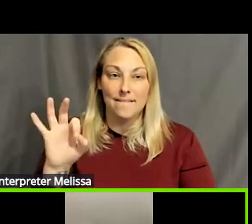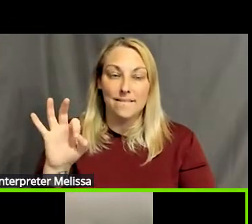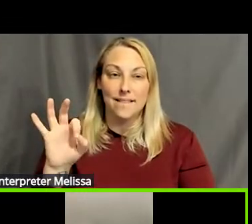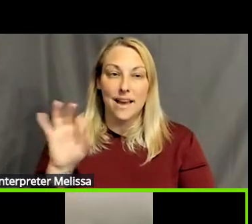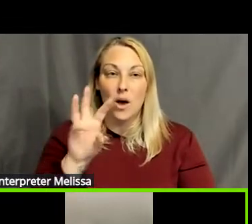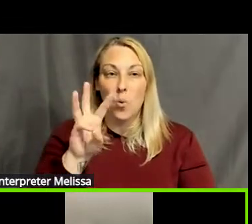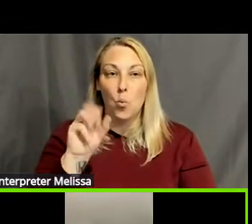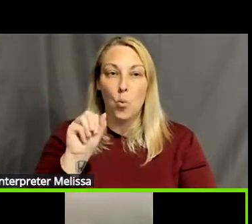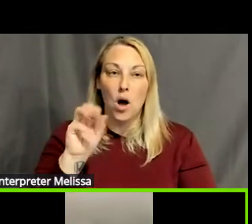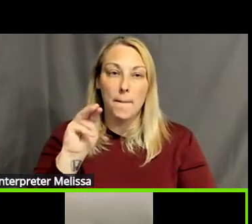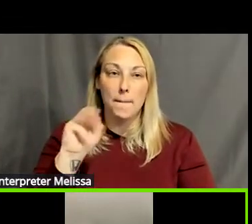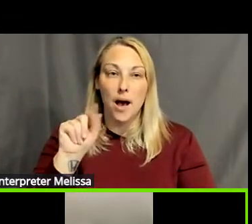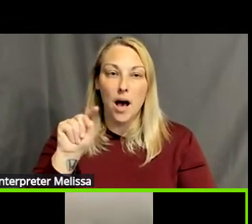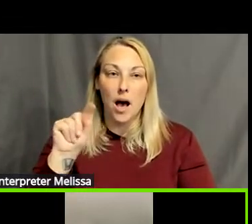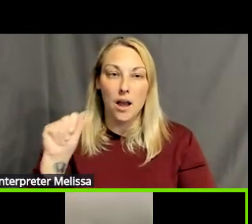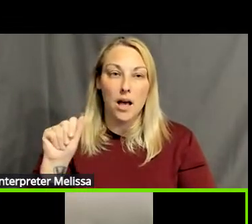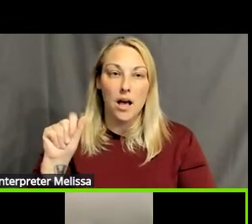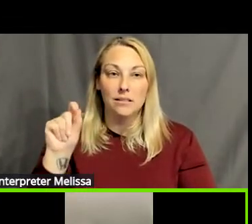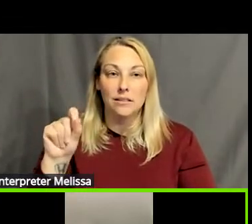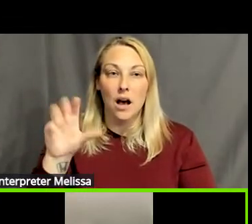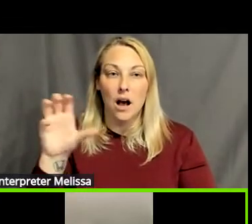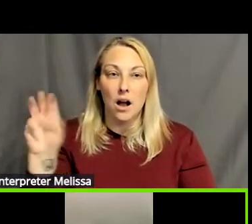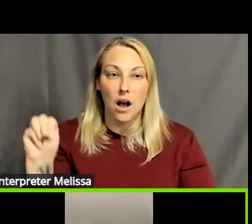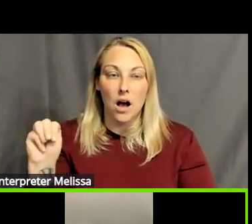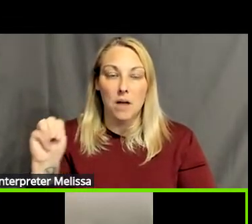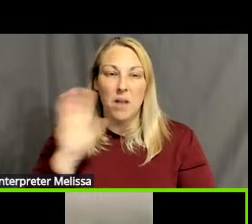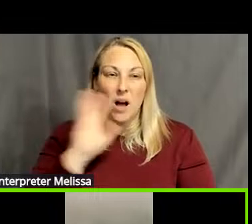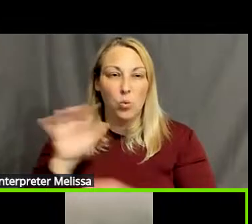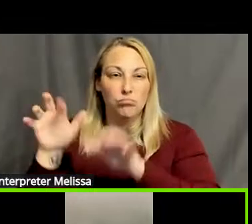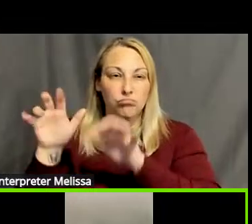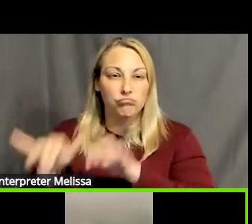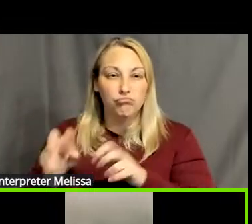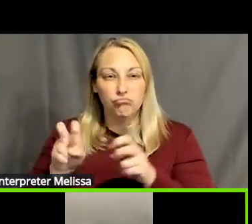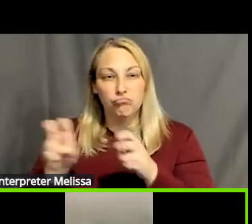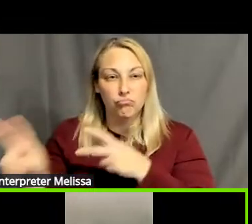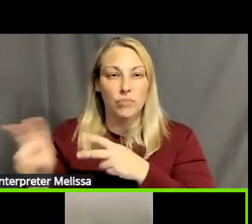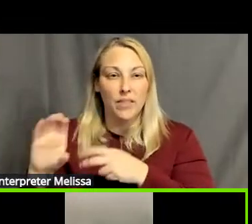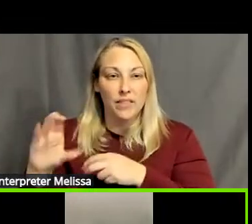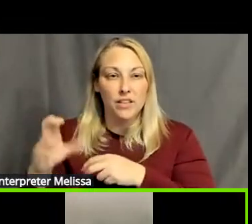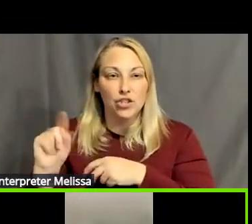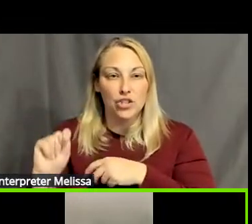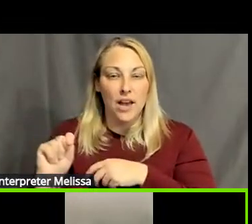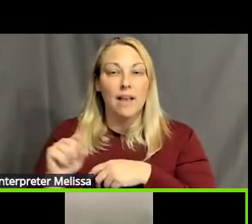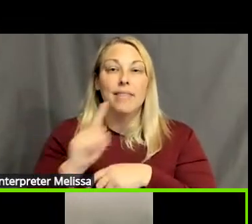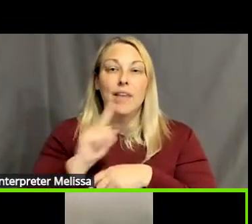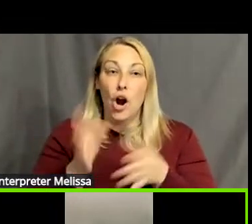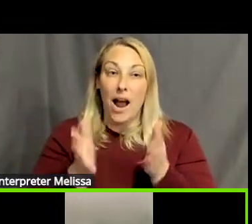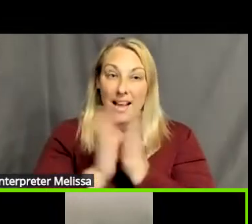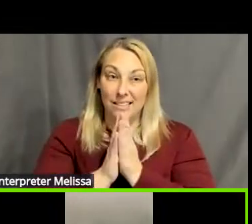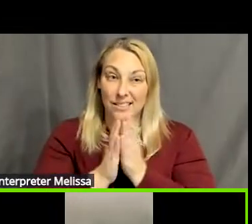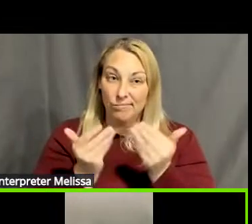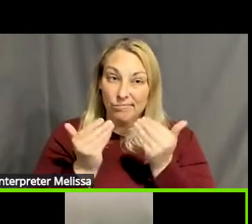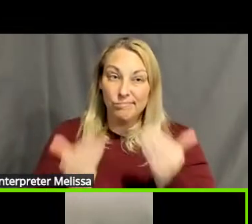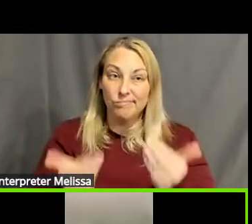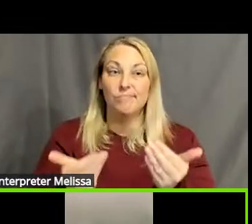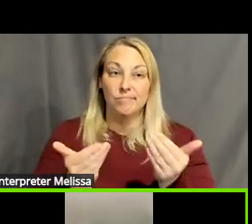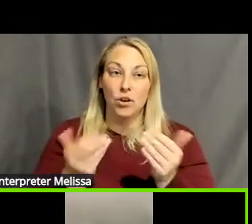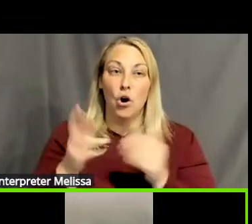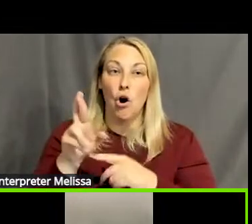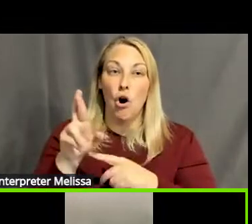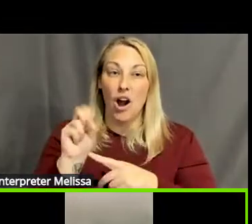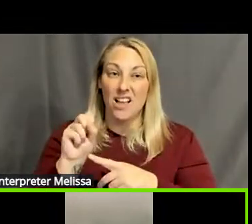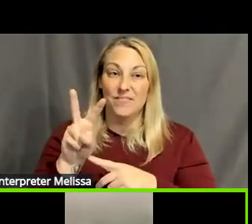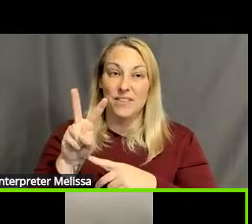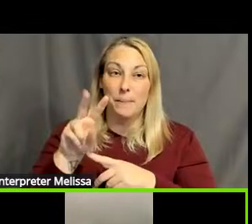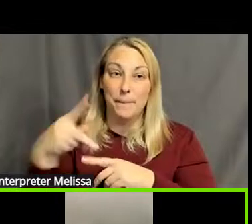And I can drop that for those who missed that. And they are asking for you to go ahead and get RSVP by Monday,